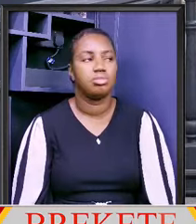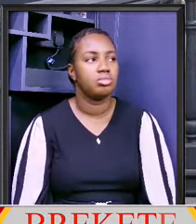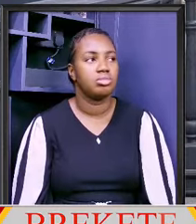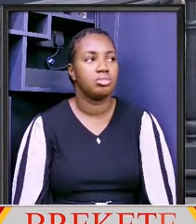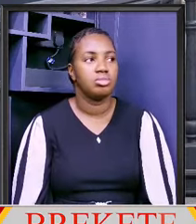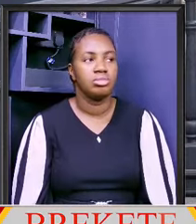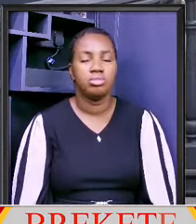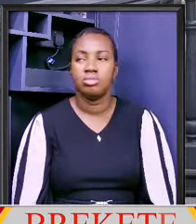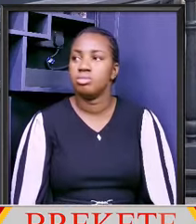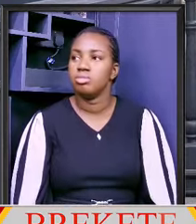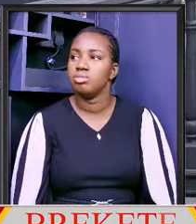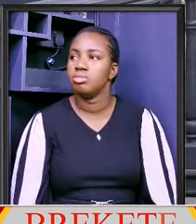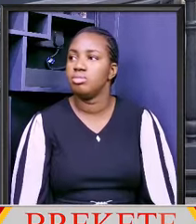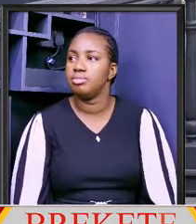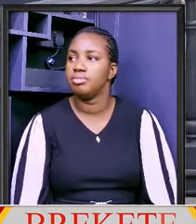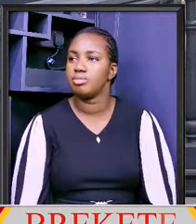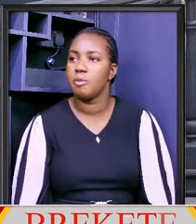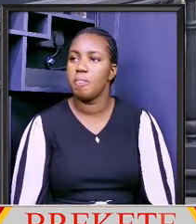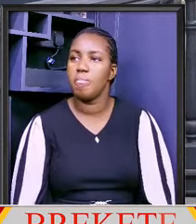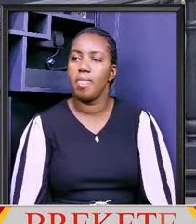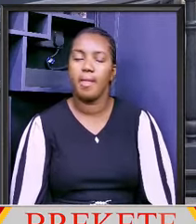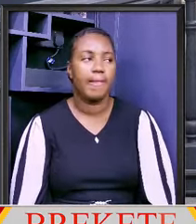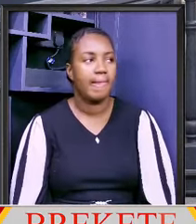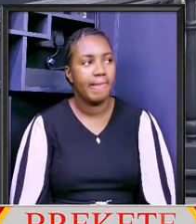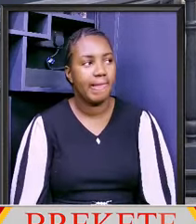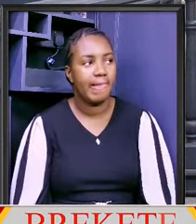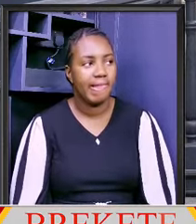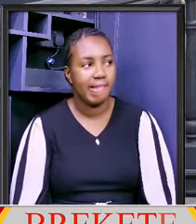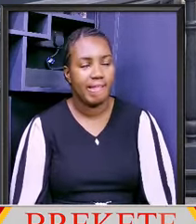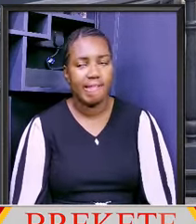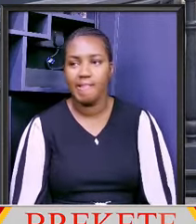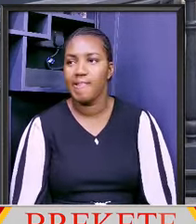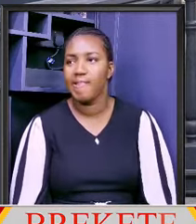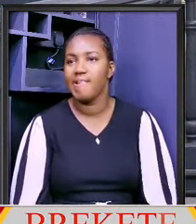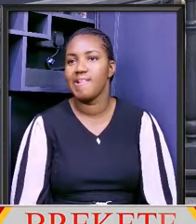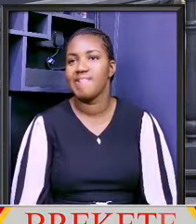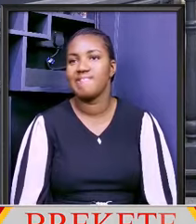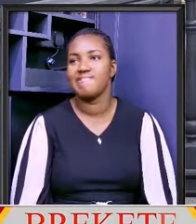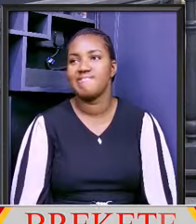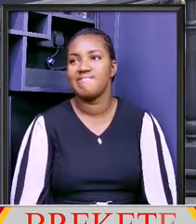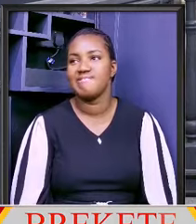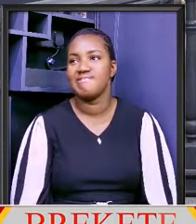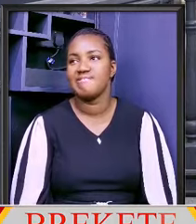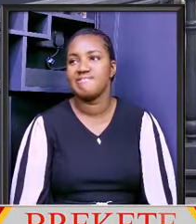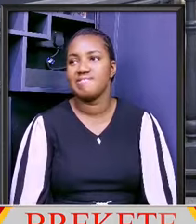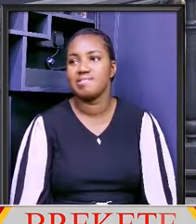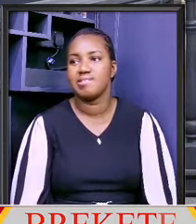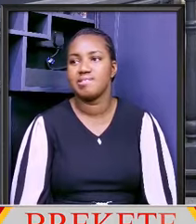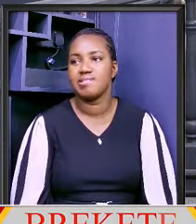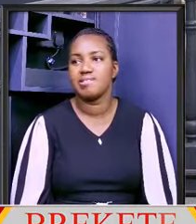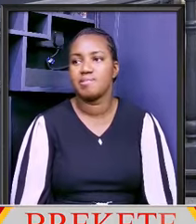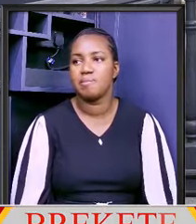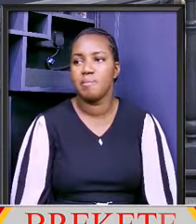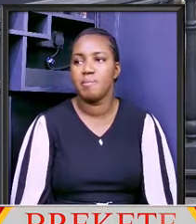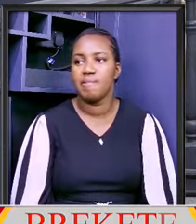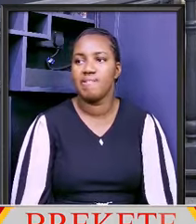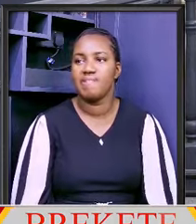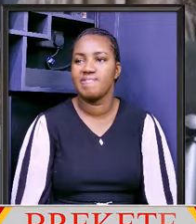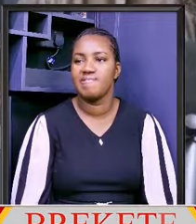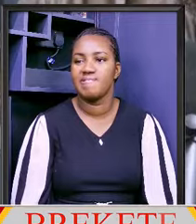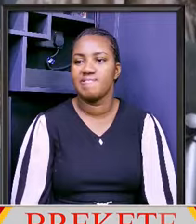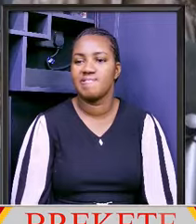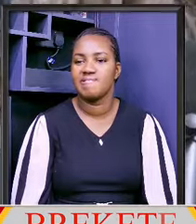Canada. Mm-mm. Ordinary Okada ticket. Keke and Okada ticket.